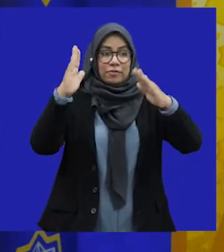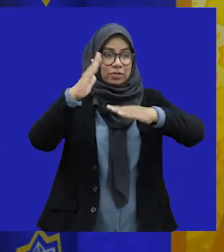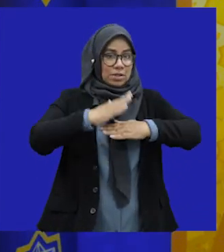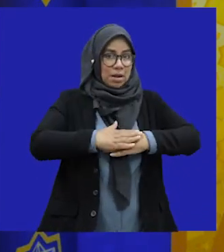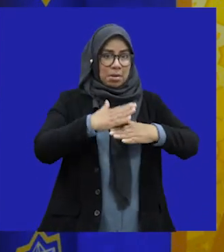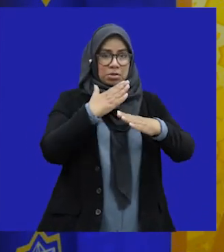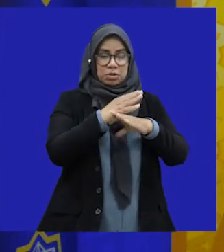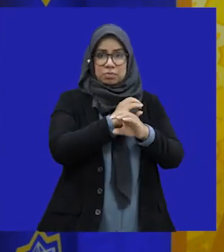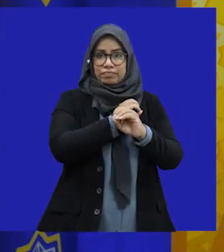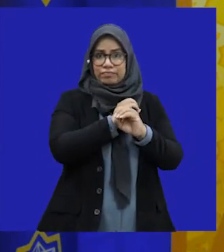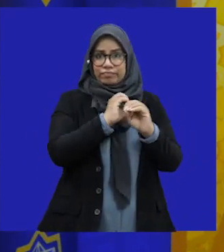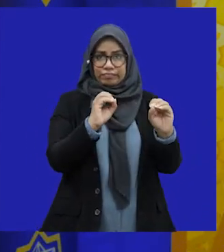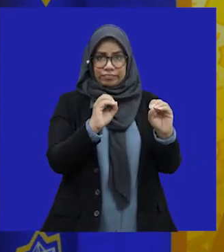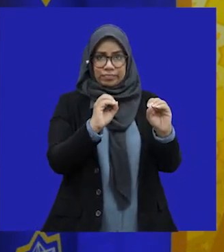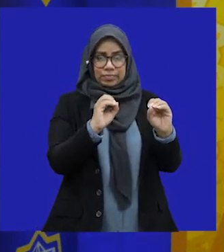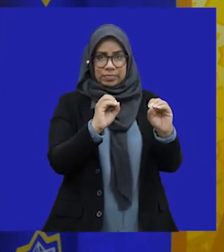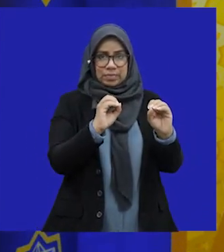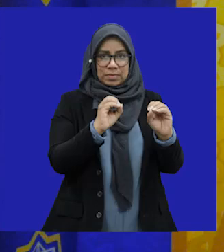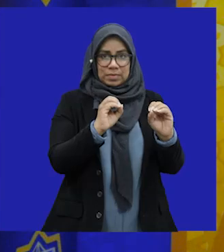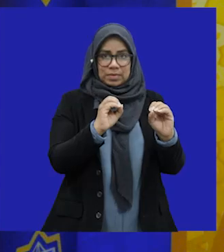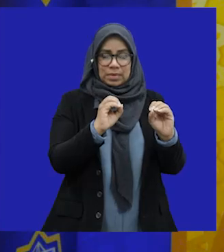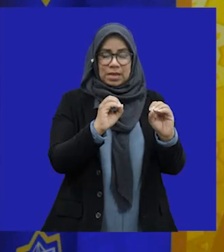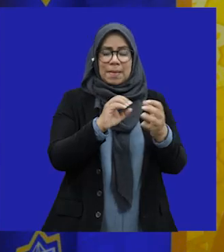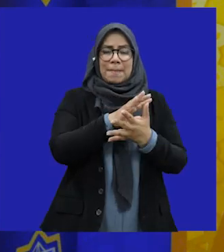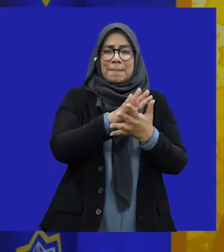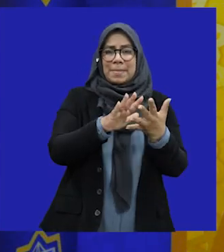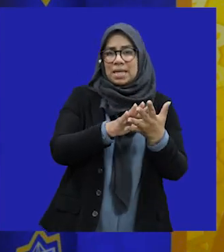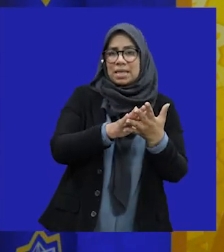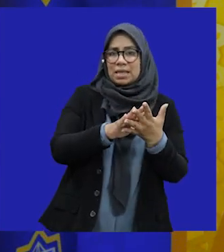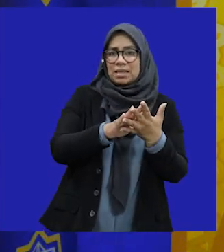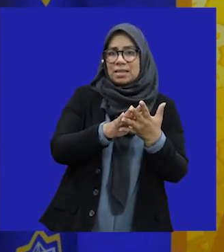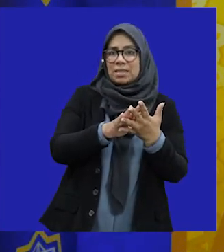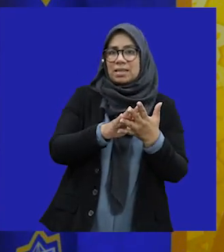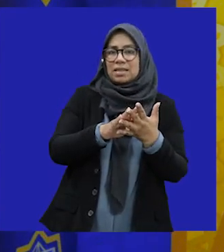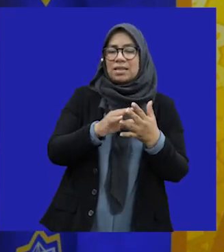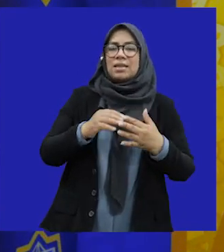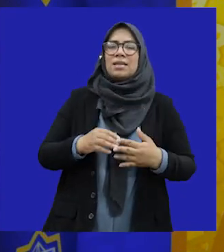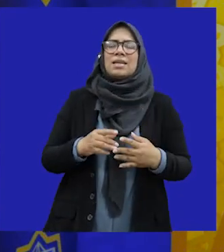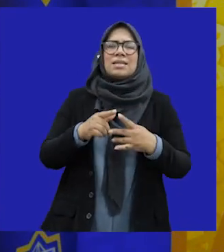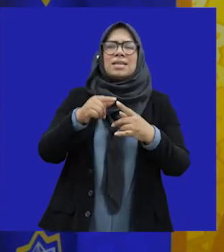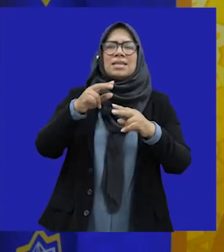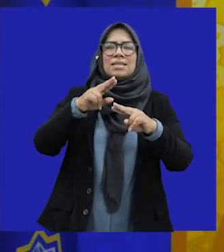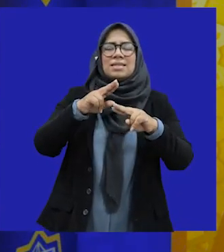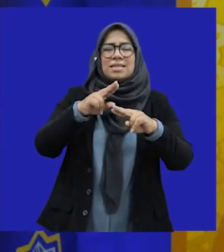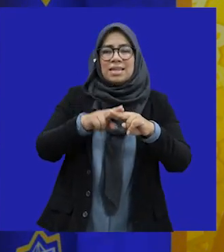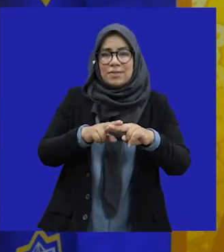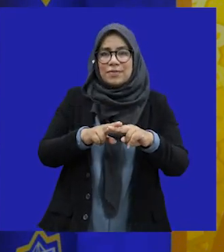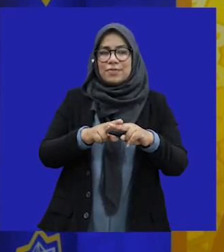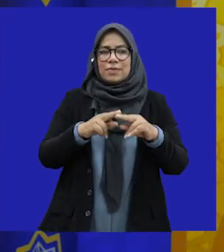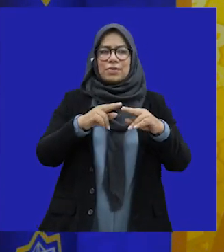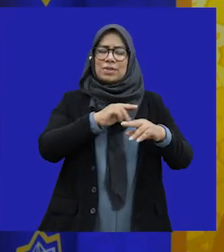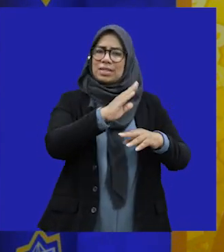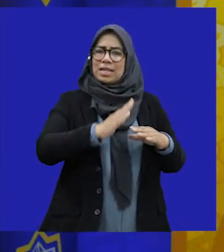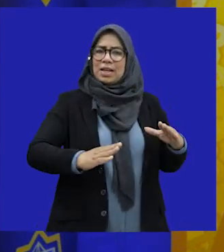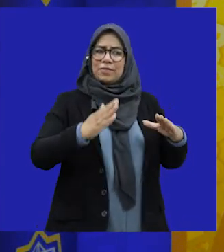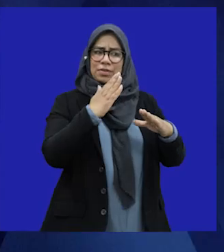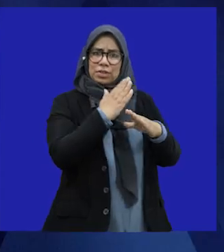or prayers is a mean to enter paradise and a mean to get